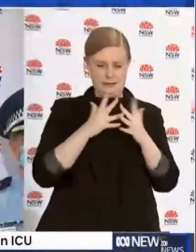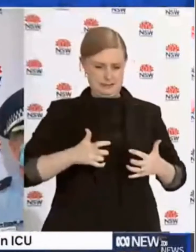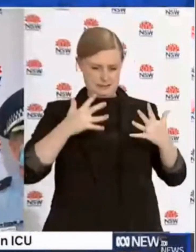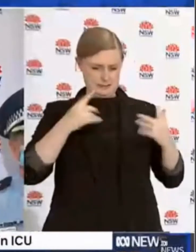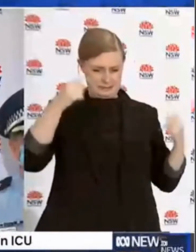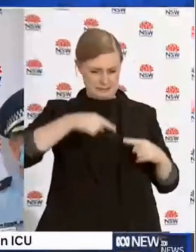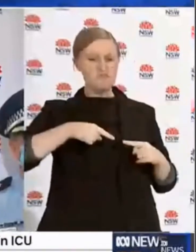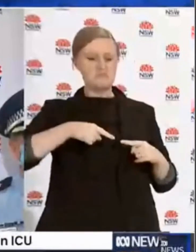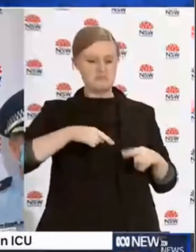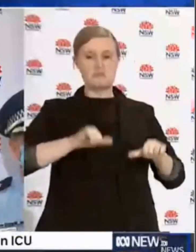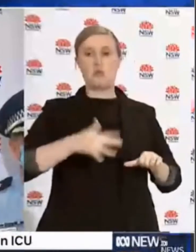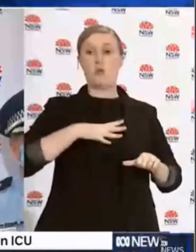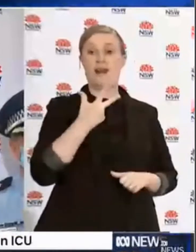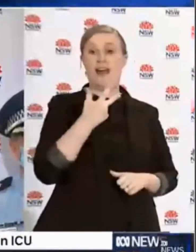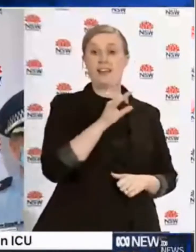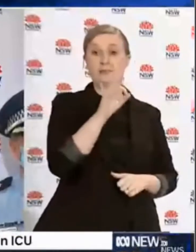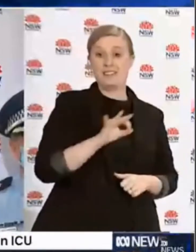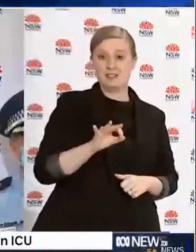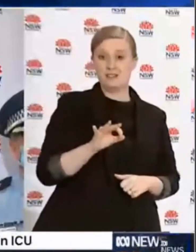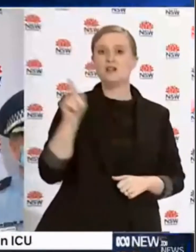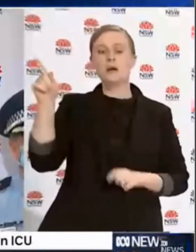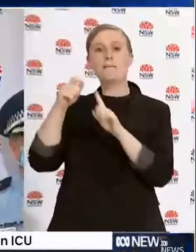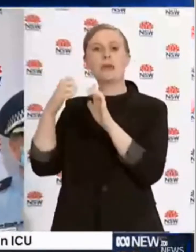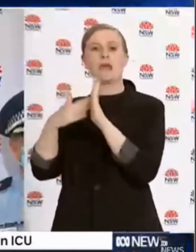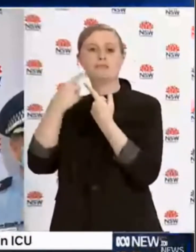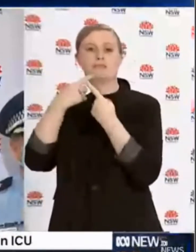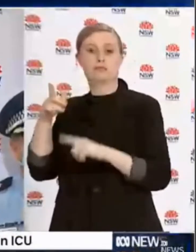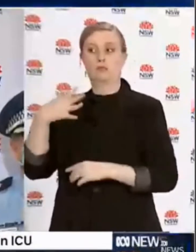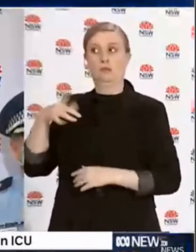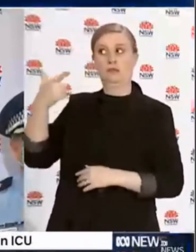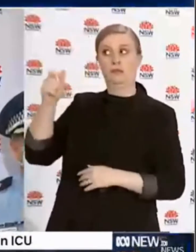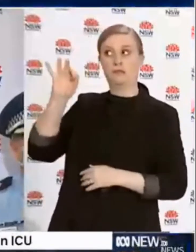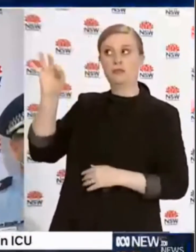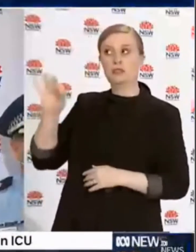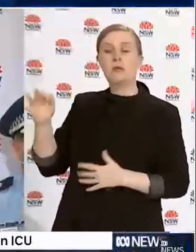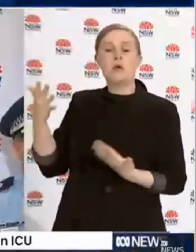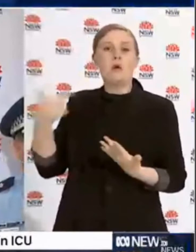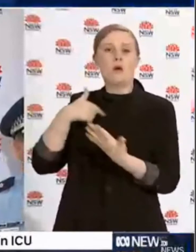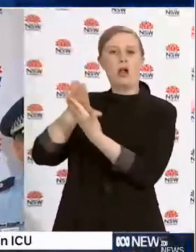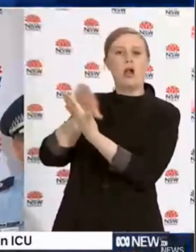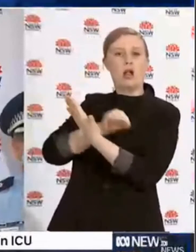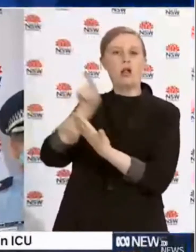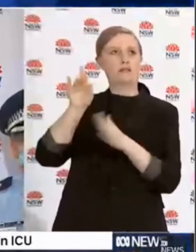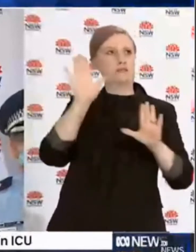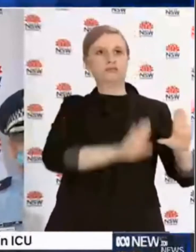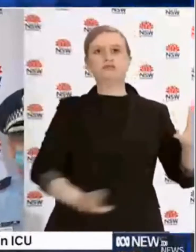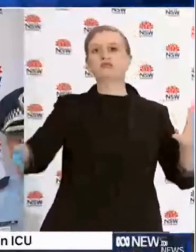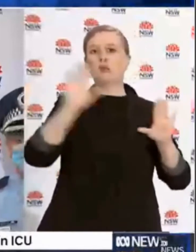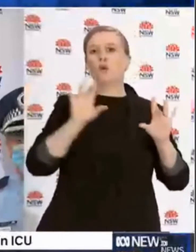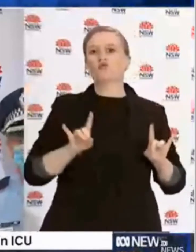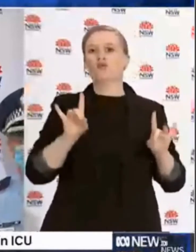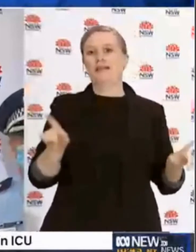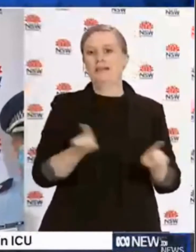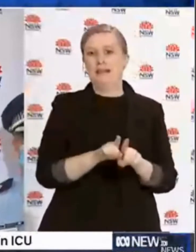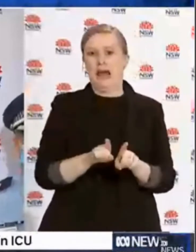can agree on a national-wide figure. And I think that, and obviously I don't go to National Cabinet, it's a matter for the Premier,